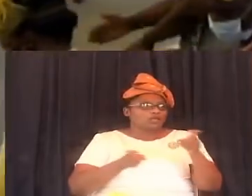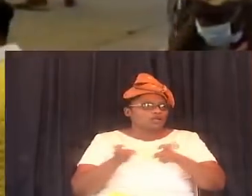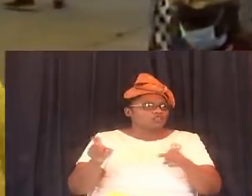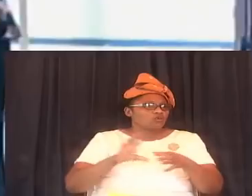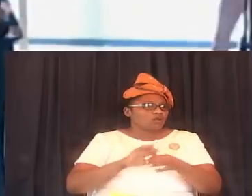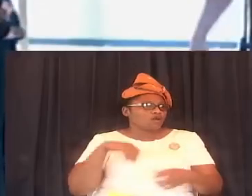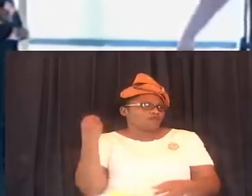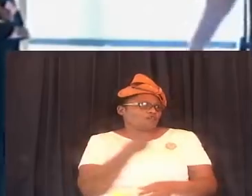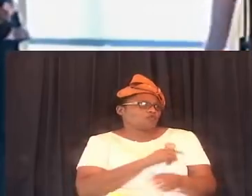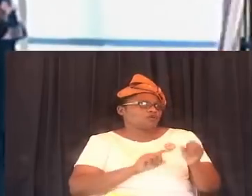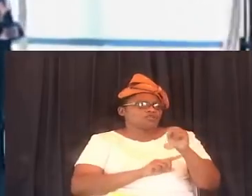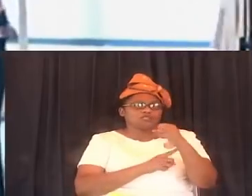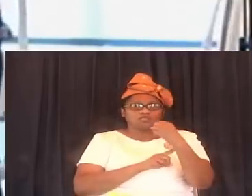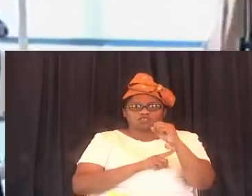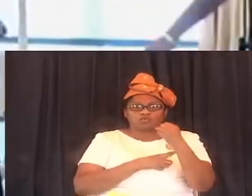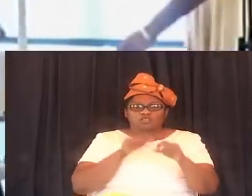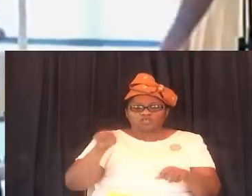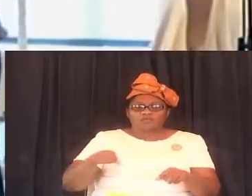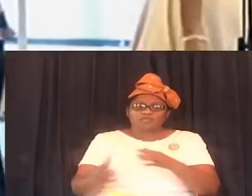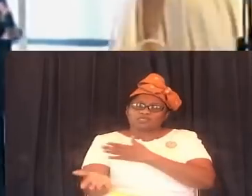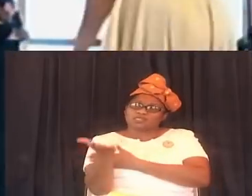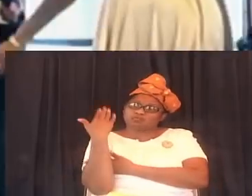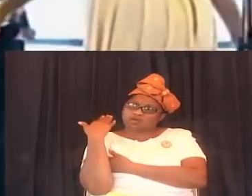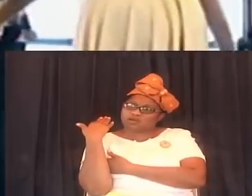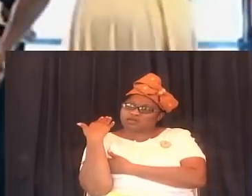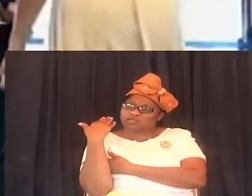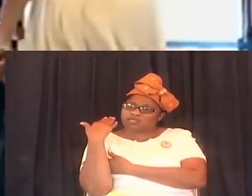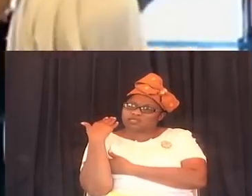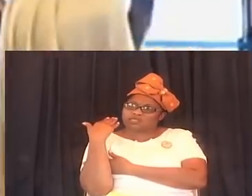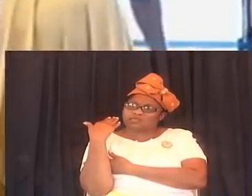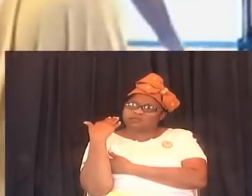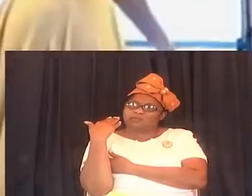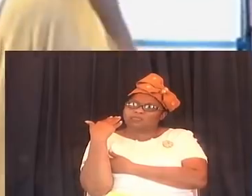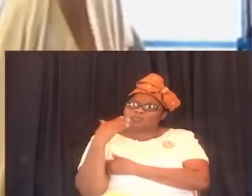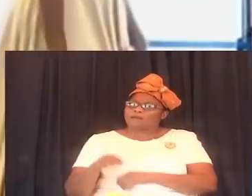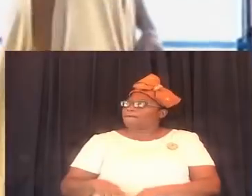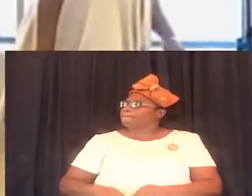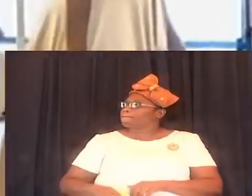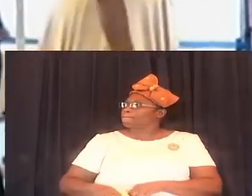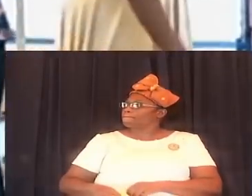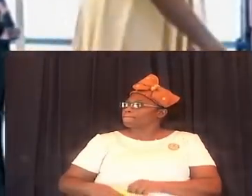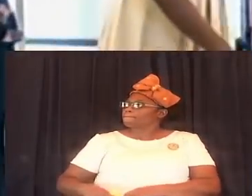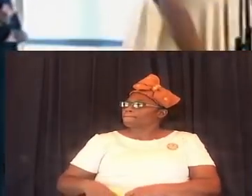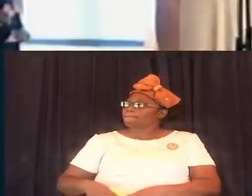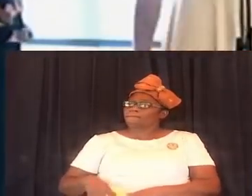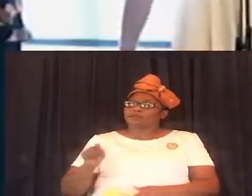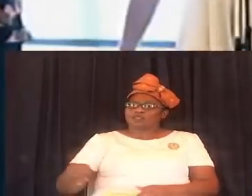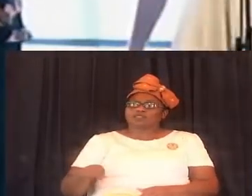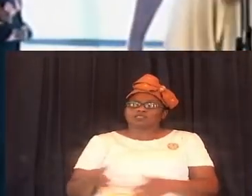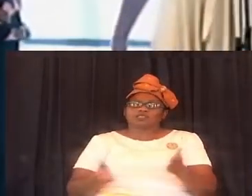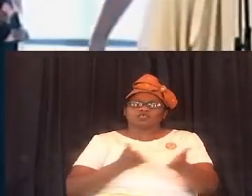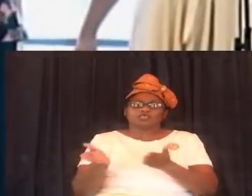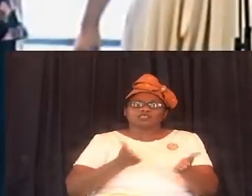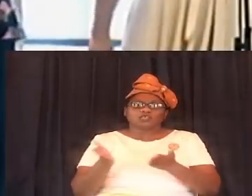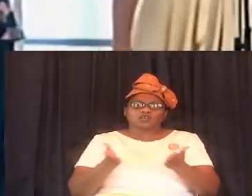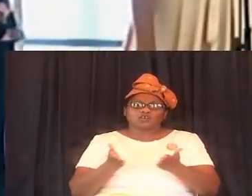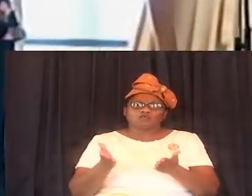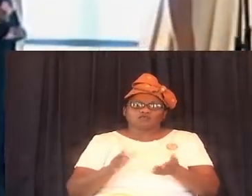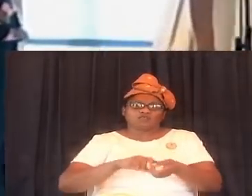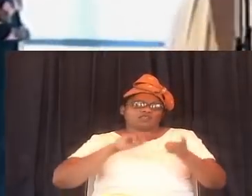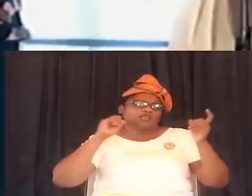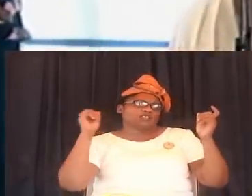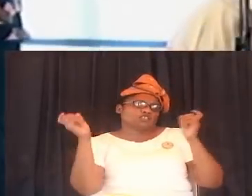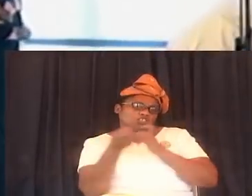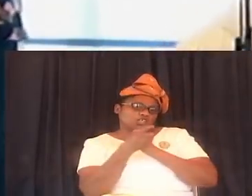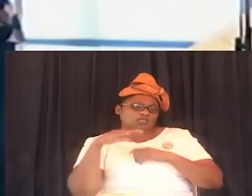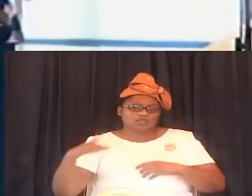an apostolic Pentecostal power service. And this is the service that must change and transform things in our